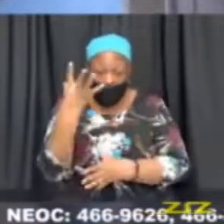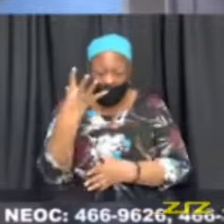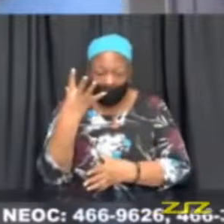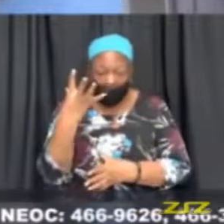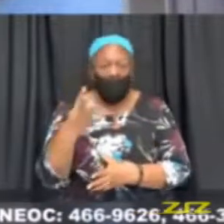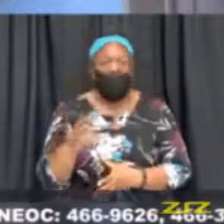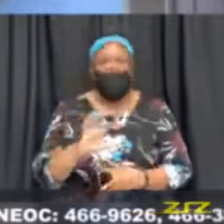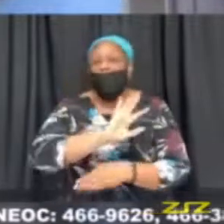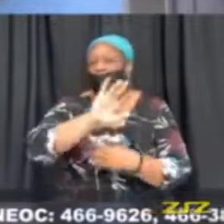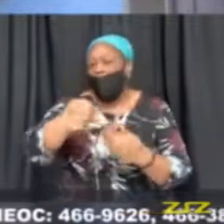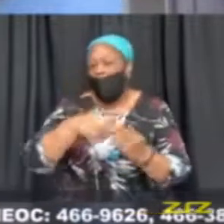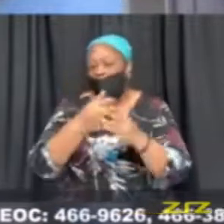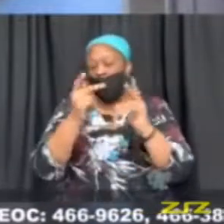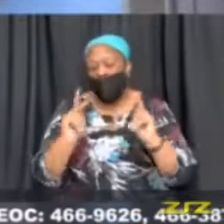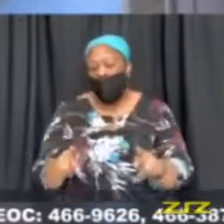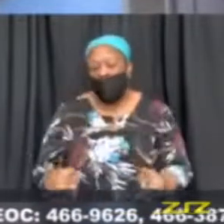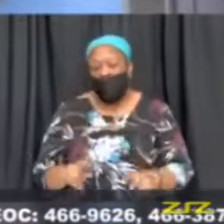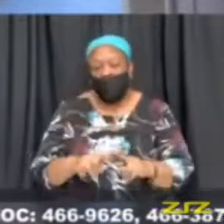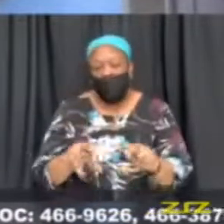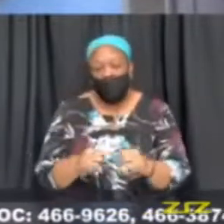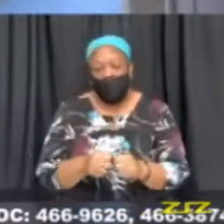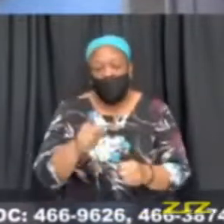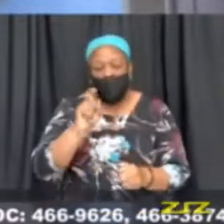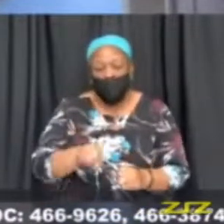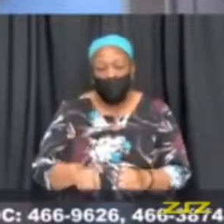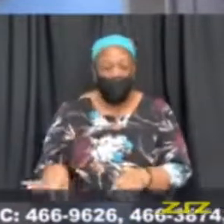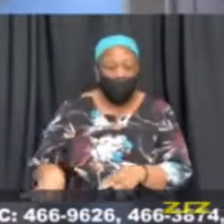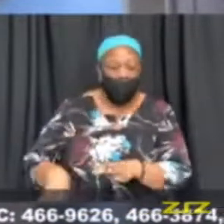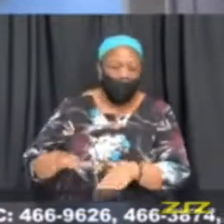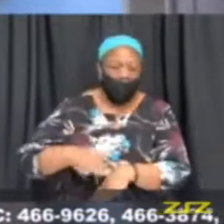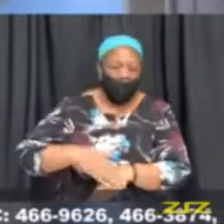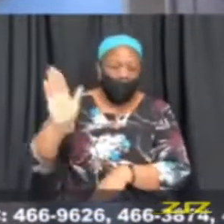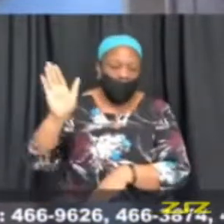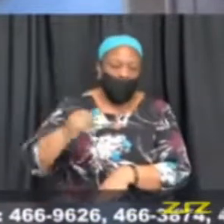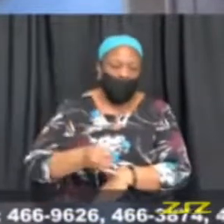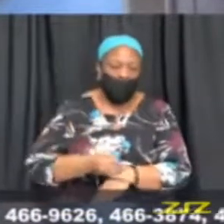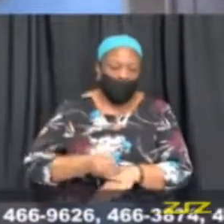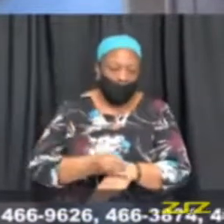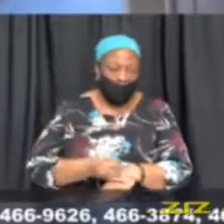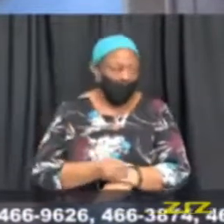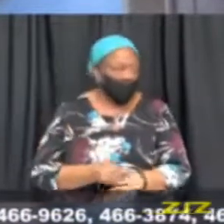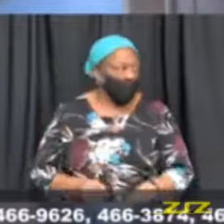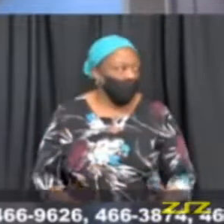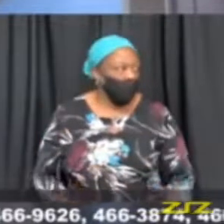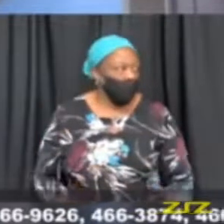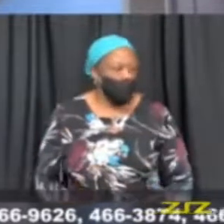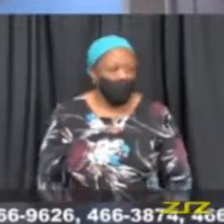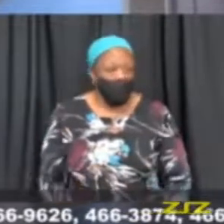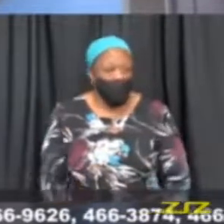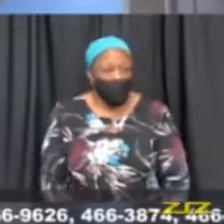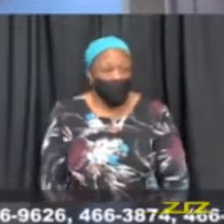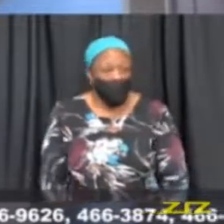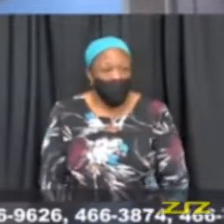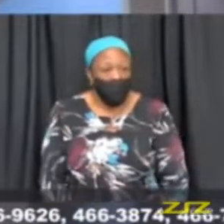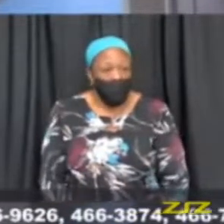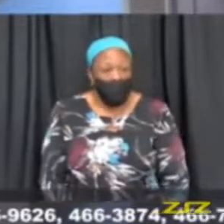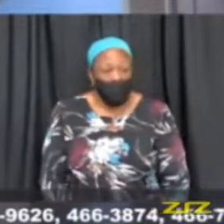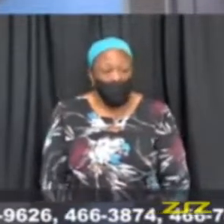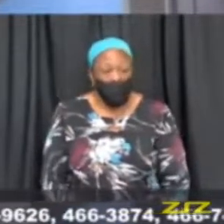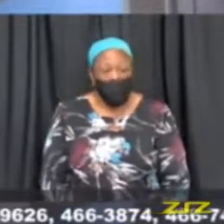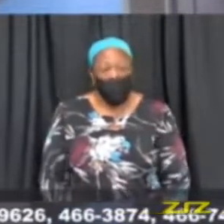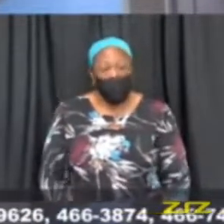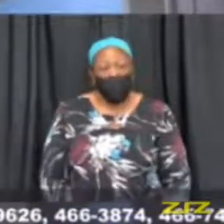monitoring agency for St. Kitts and Nevis. So hopefully this information may be of assistance.